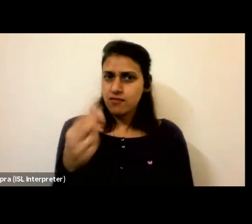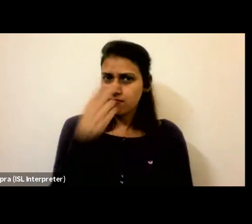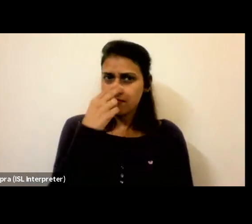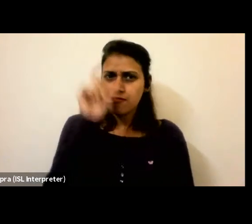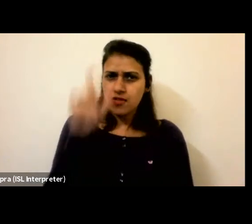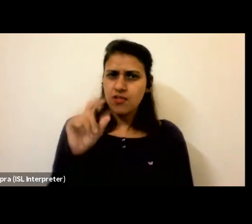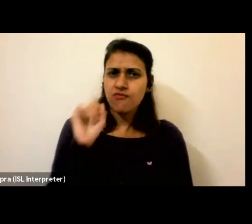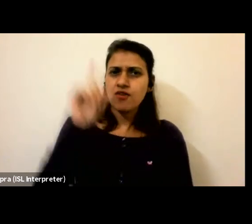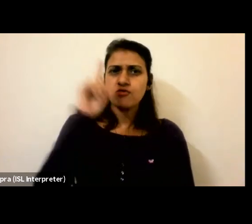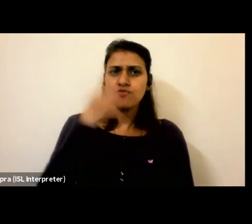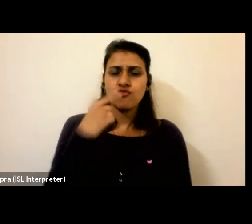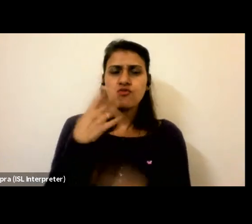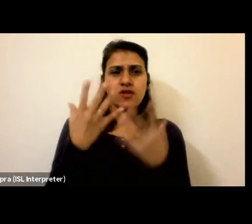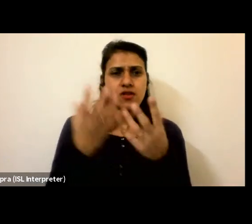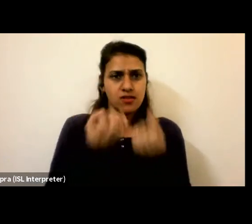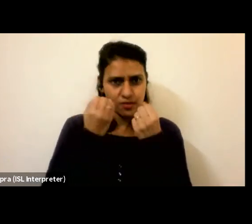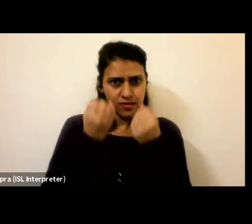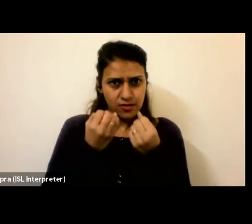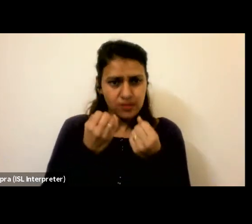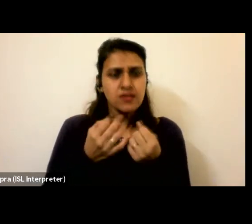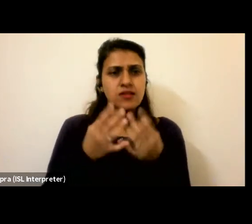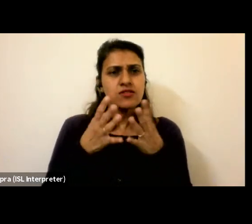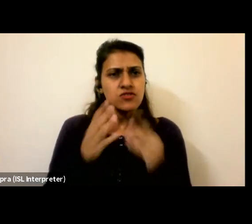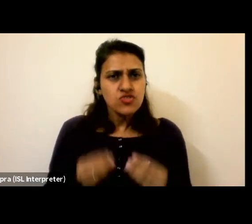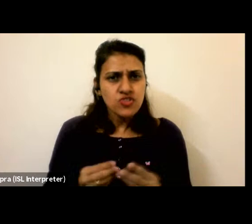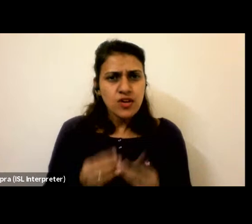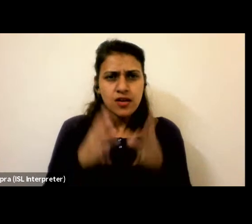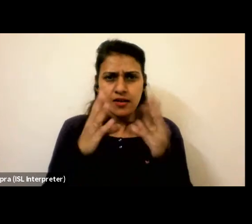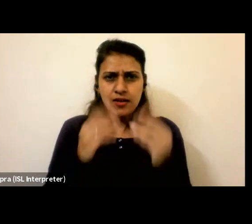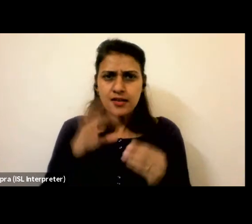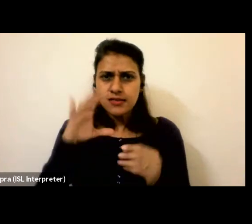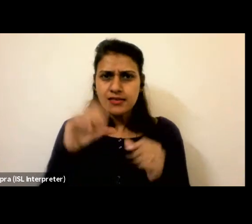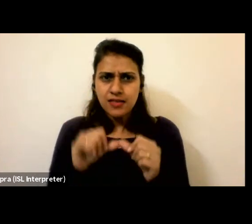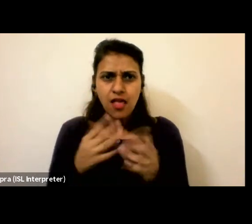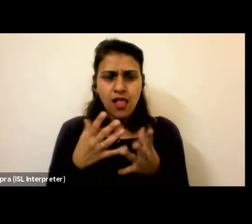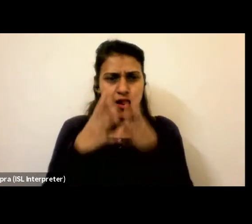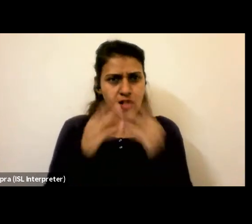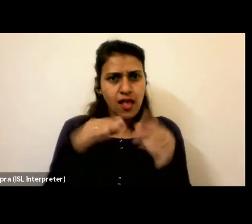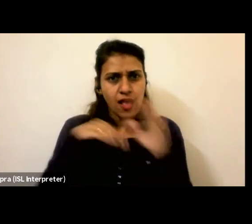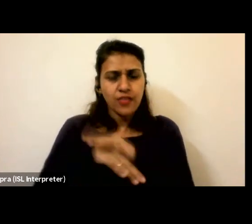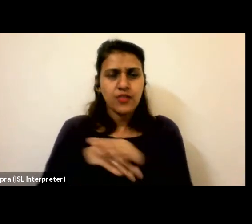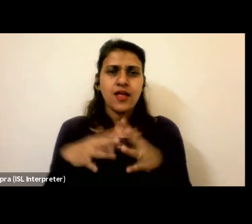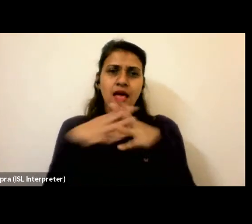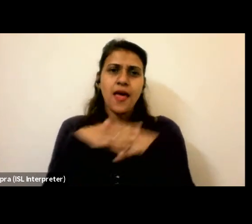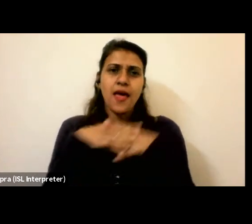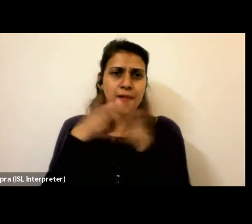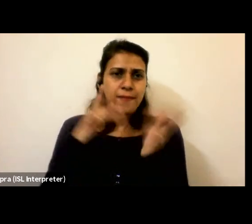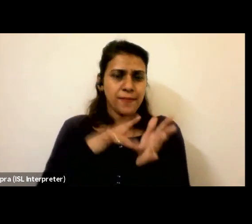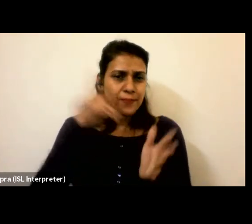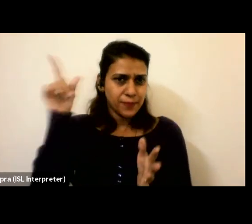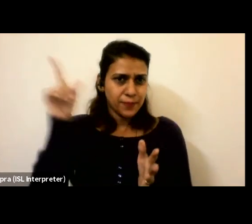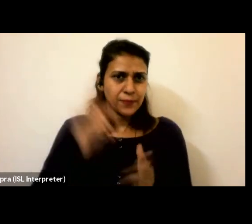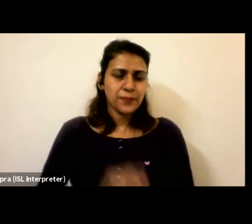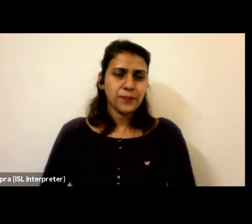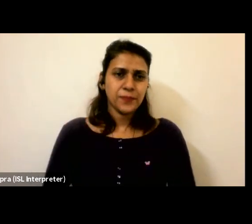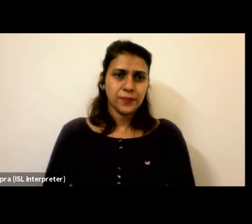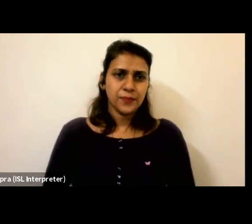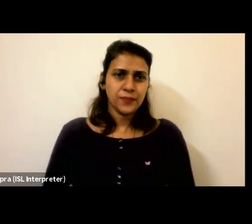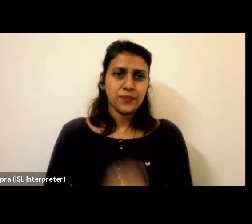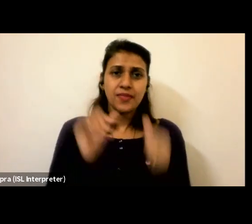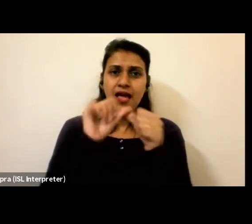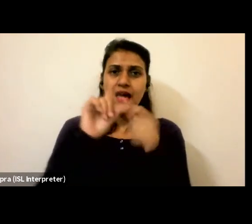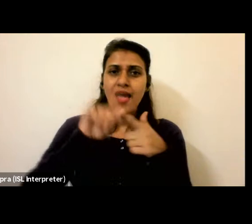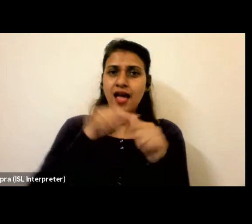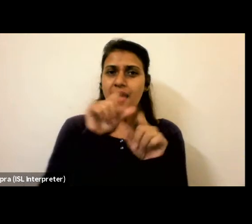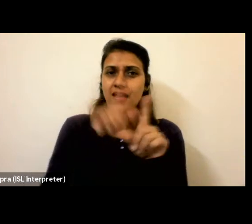the Chartered Financial Analyst Charter from CFA Institute, USA. At Deutsche Bank, Ajay is an